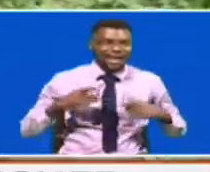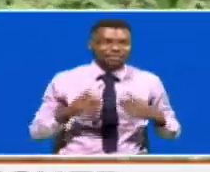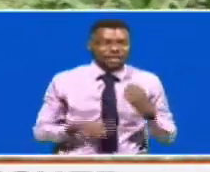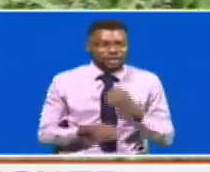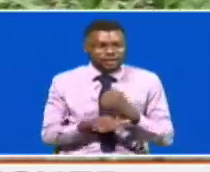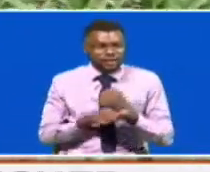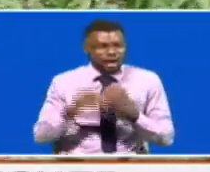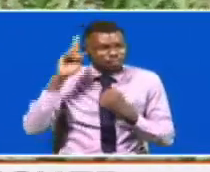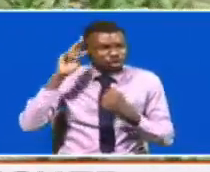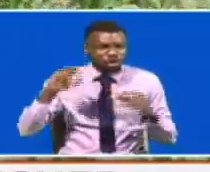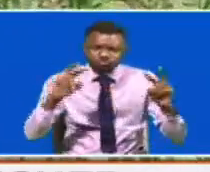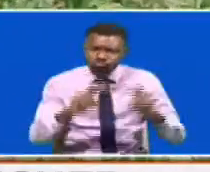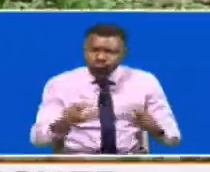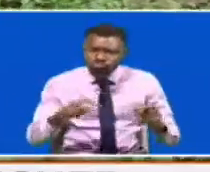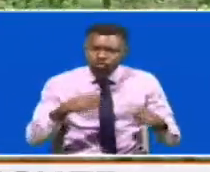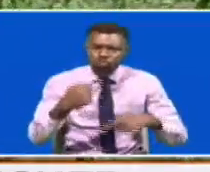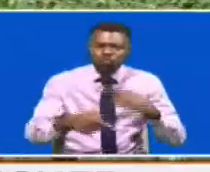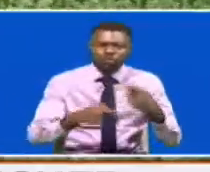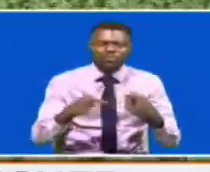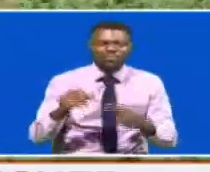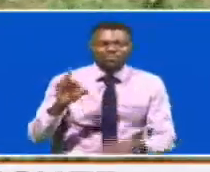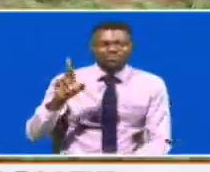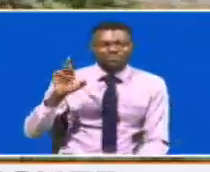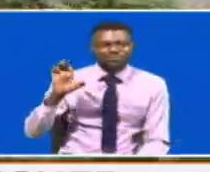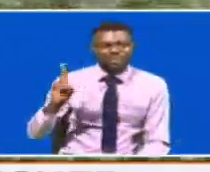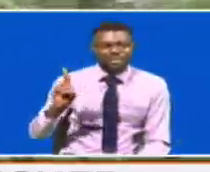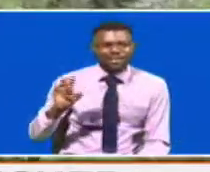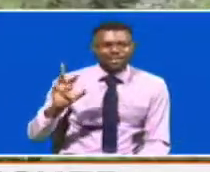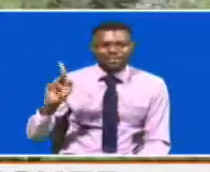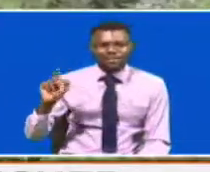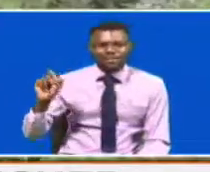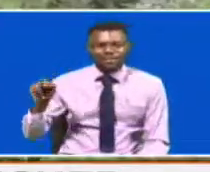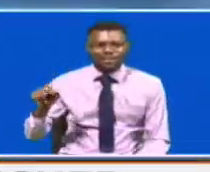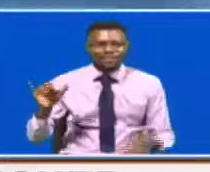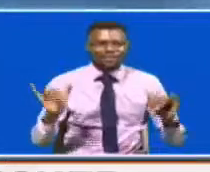They are investigating the incident. Fred Kagonye, KTN News.